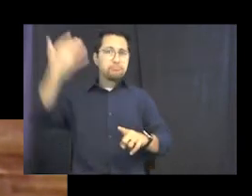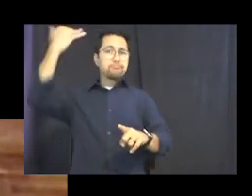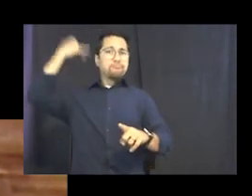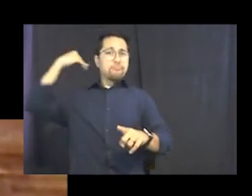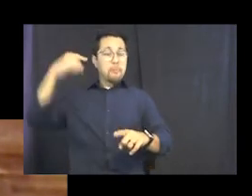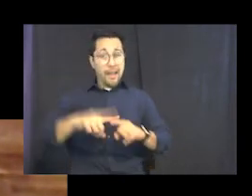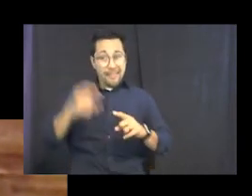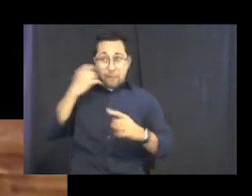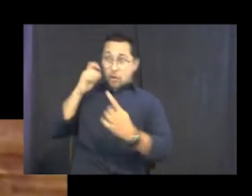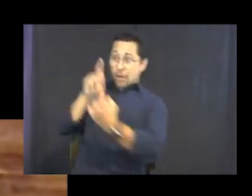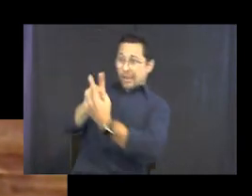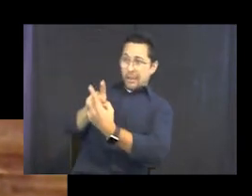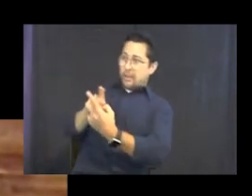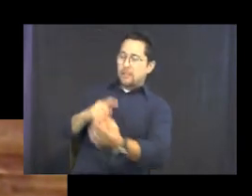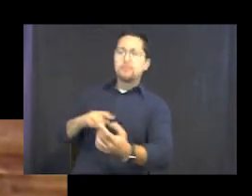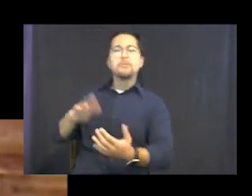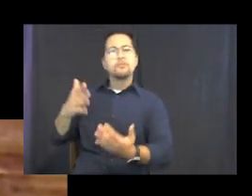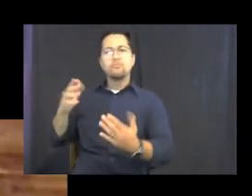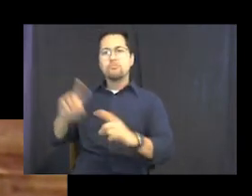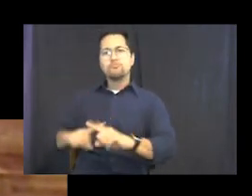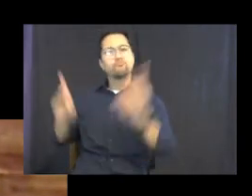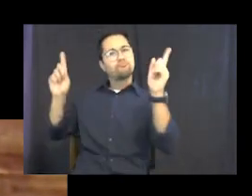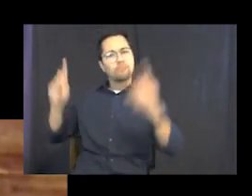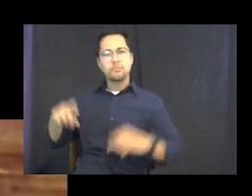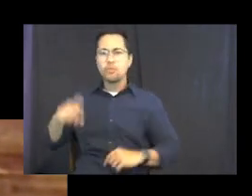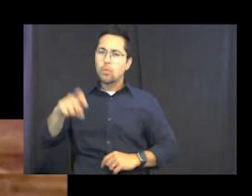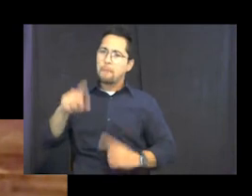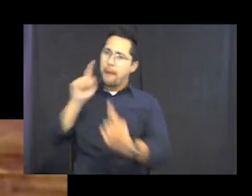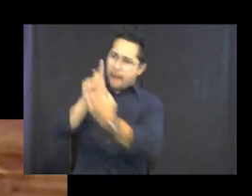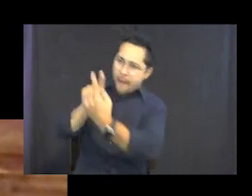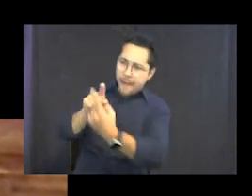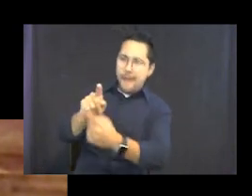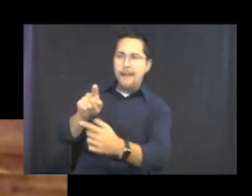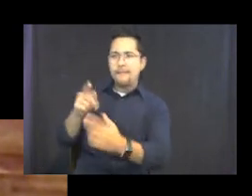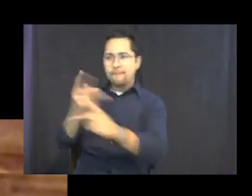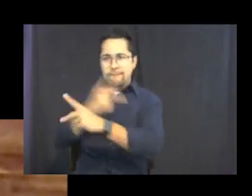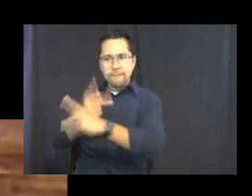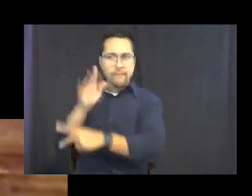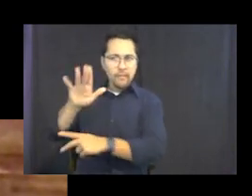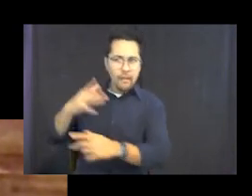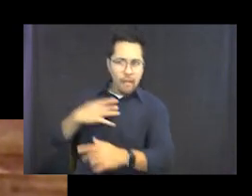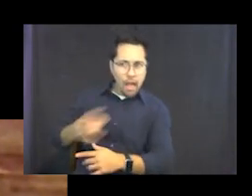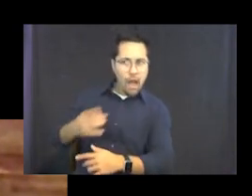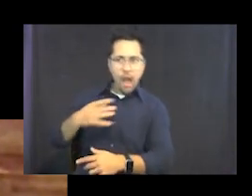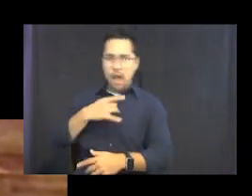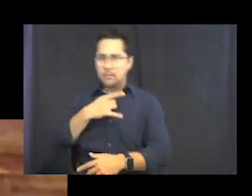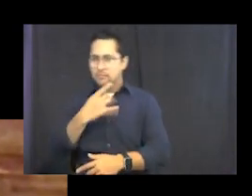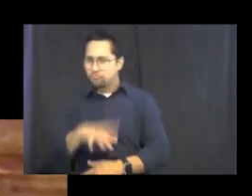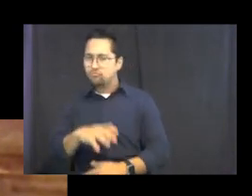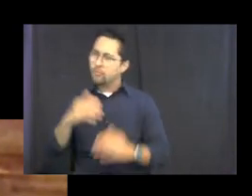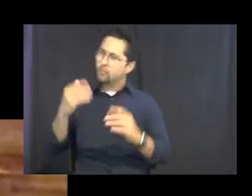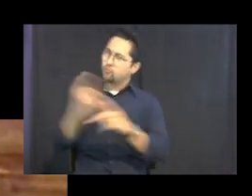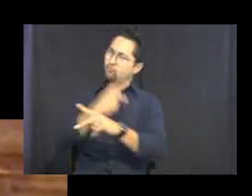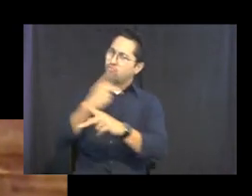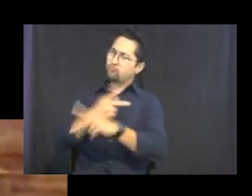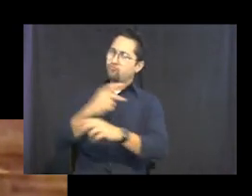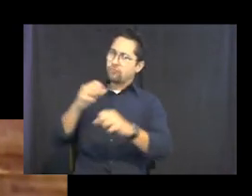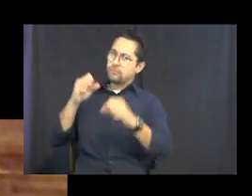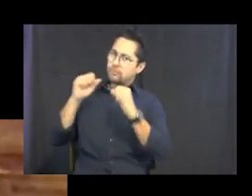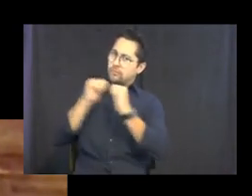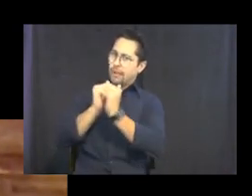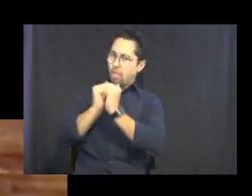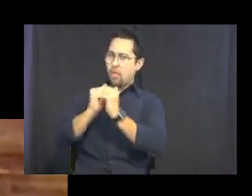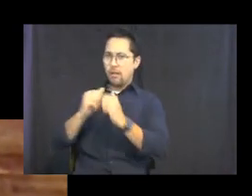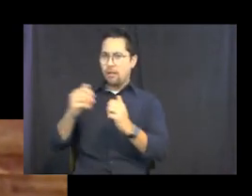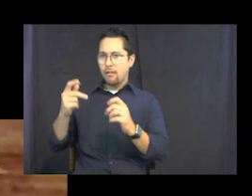currently when you're meeting them, it's totally different. So it's about meeting them, knowing their likes and dislikes, and working together to try to figure out exactly